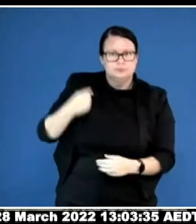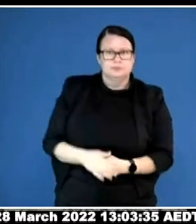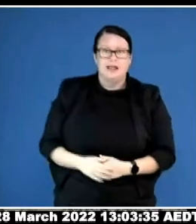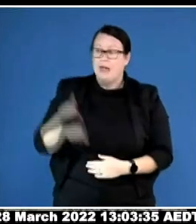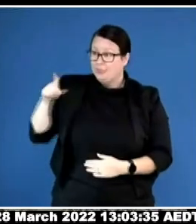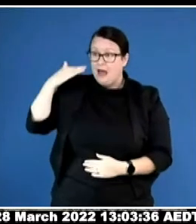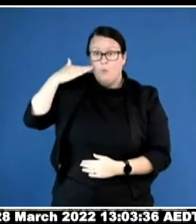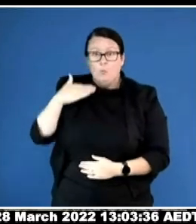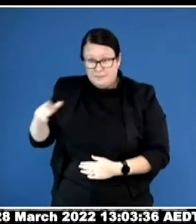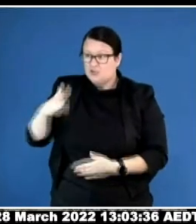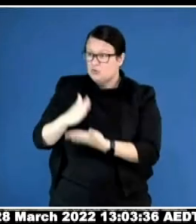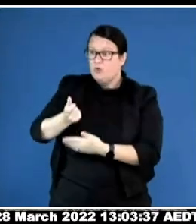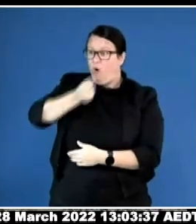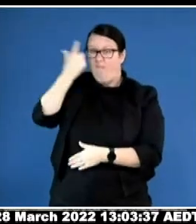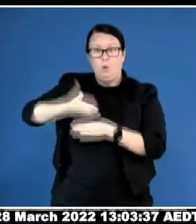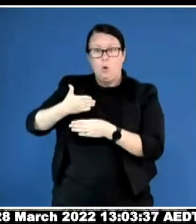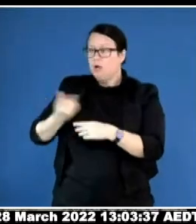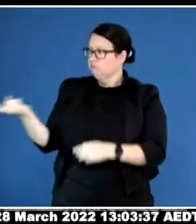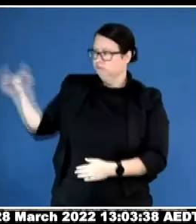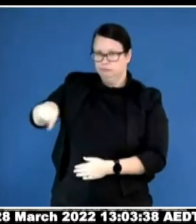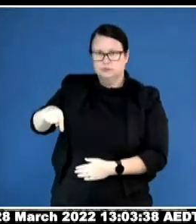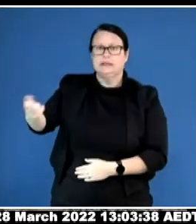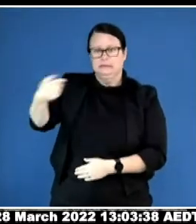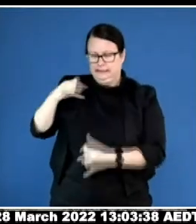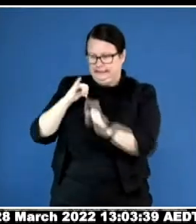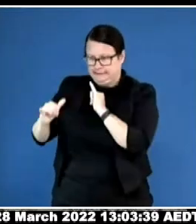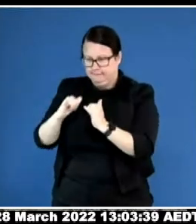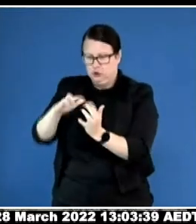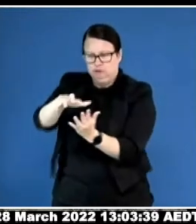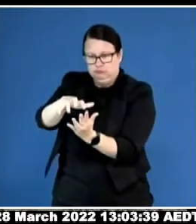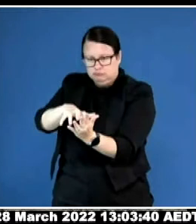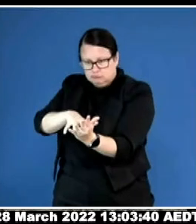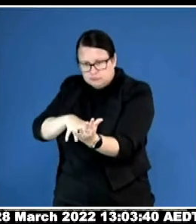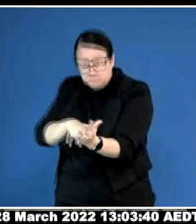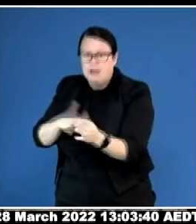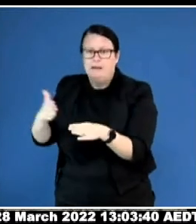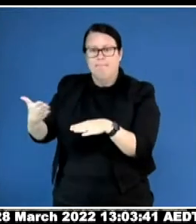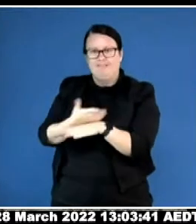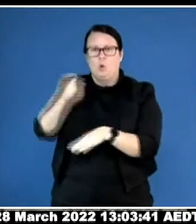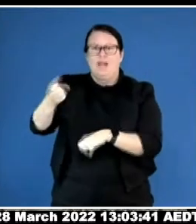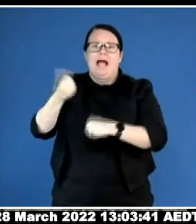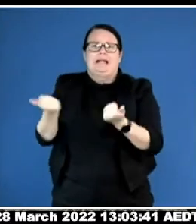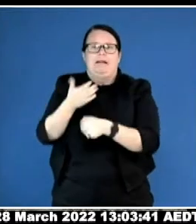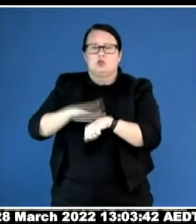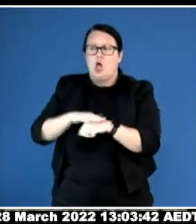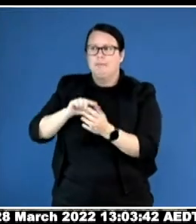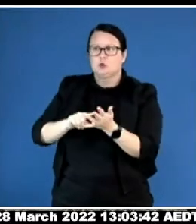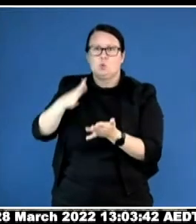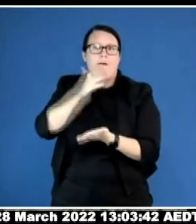station, she got me in straight away, and we started to get that statement then and there before he had time to apologise, before